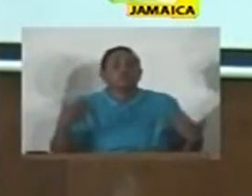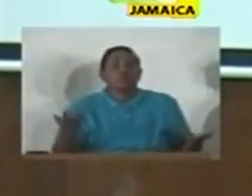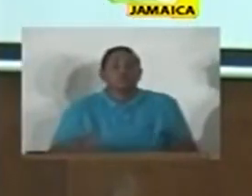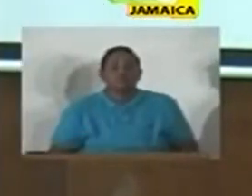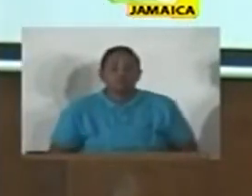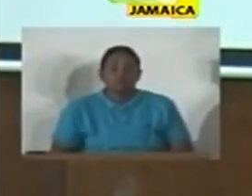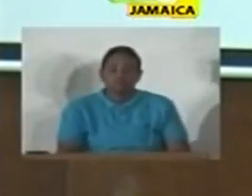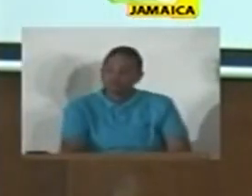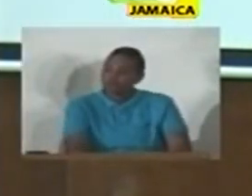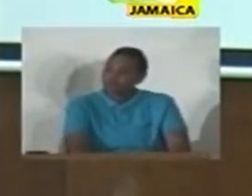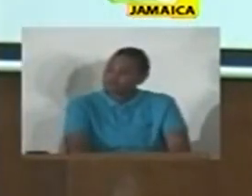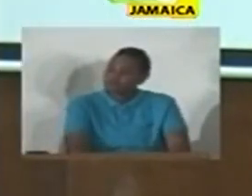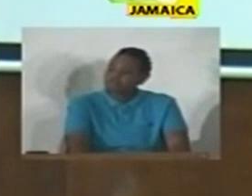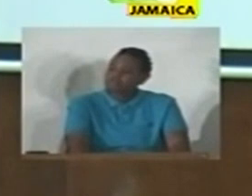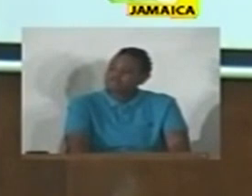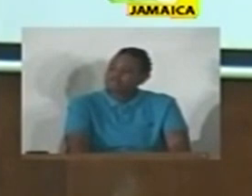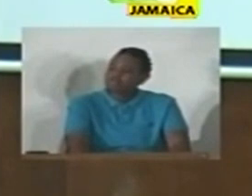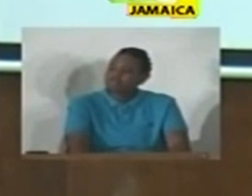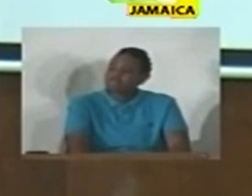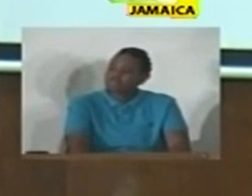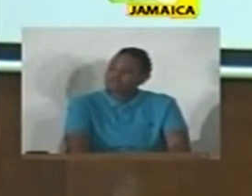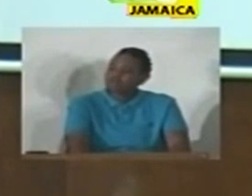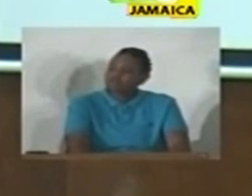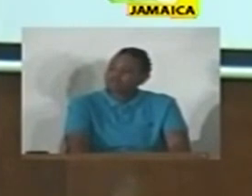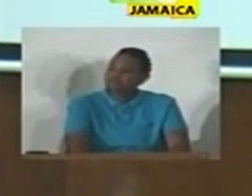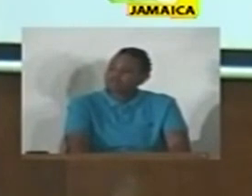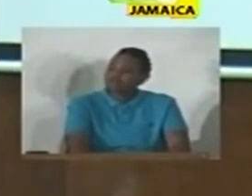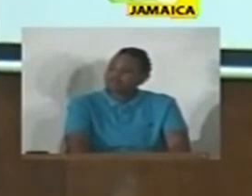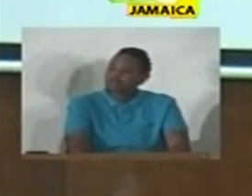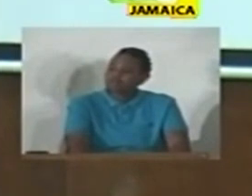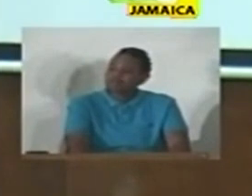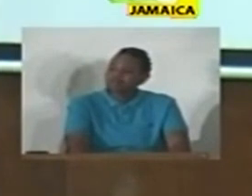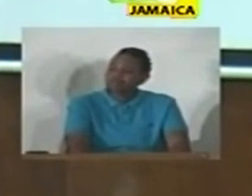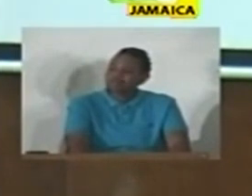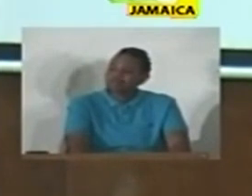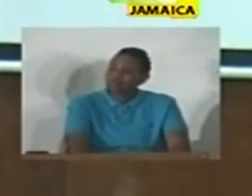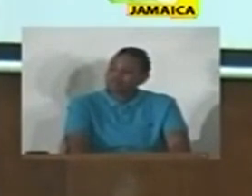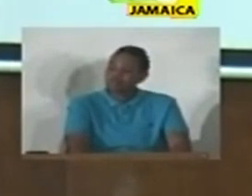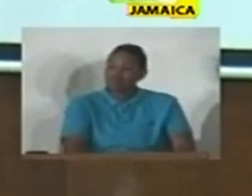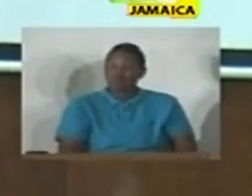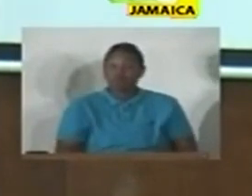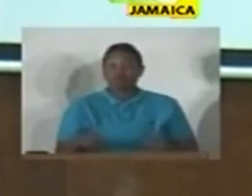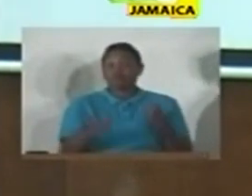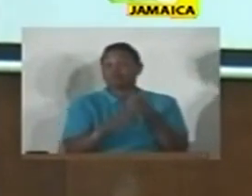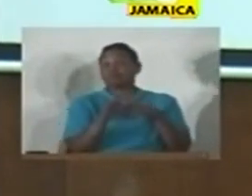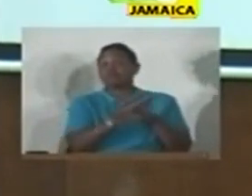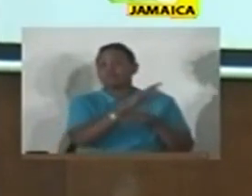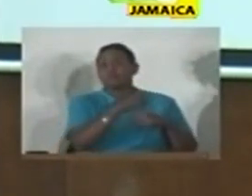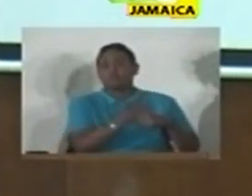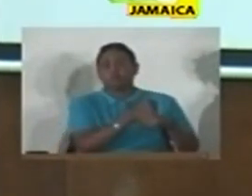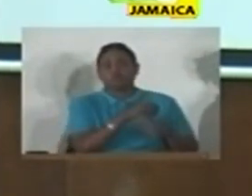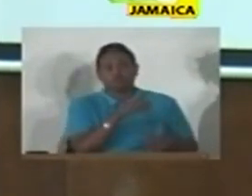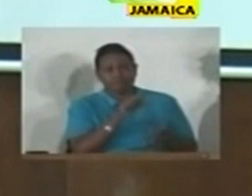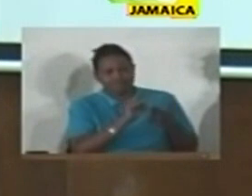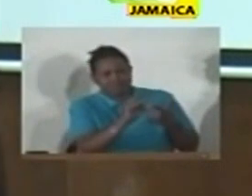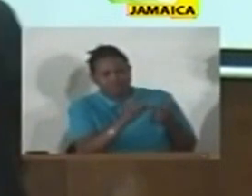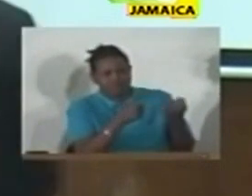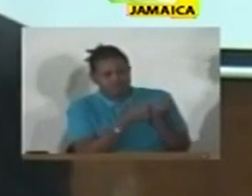or interventions. Under the ministry's production incentive program, a